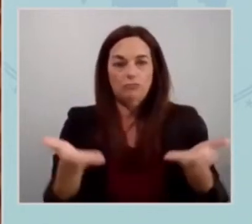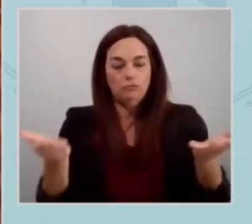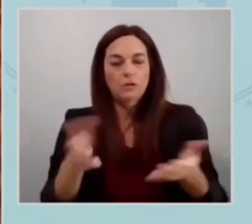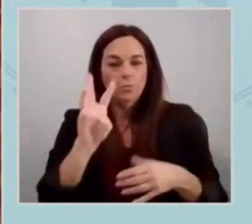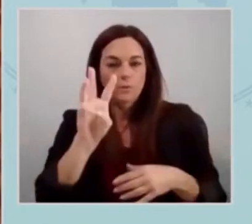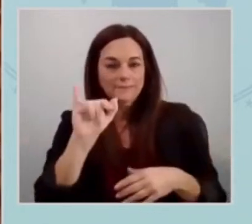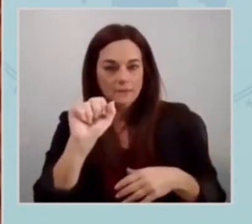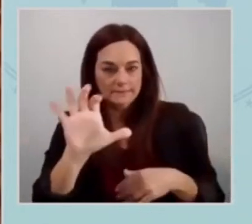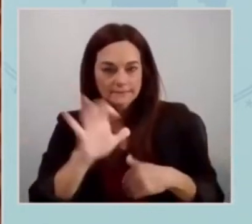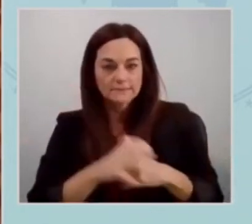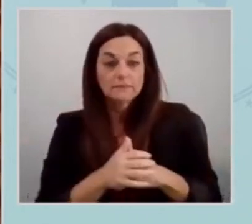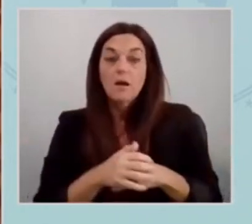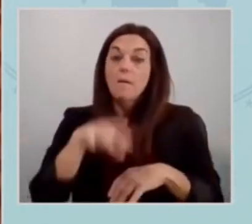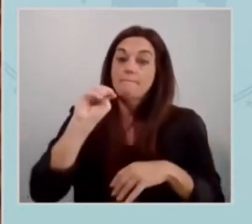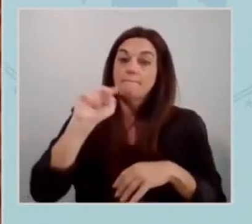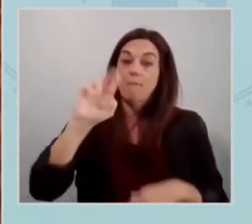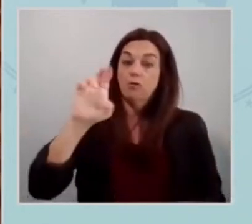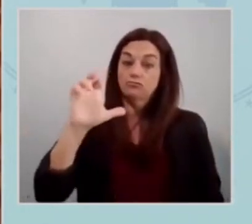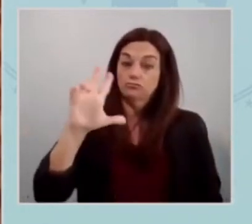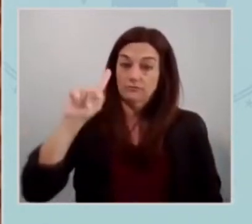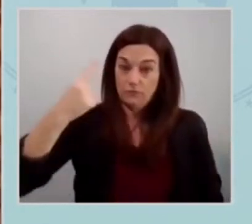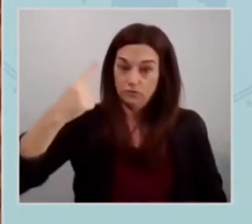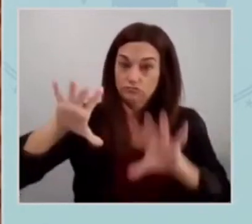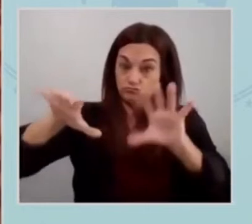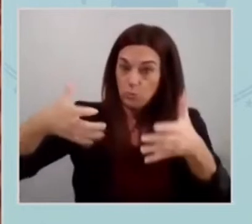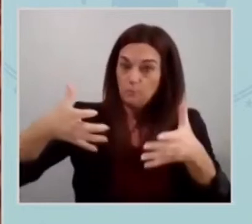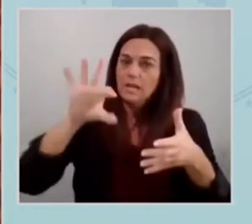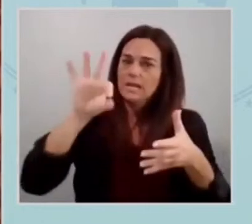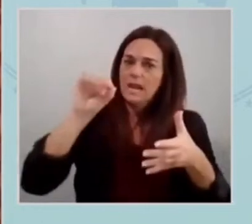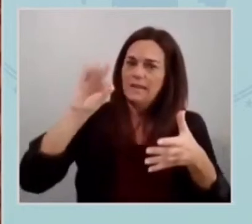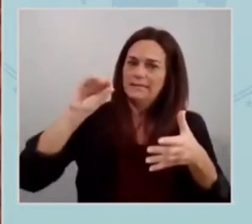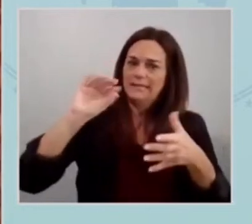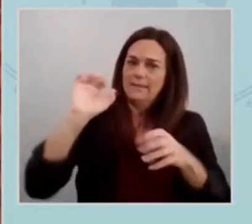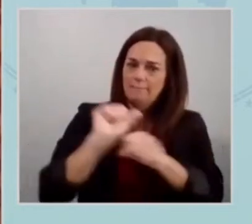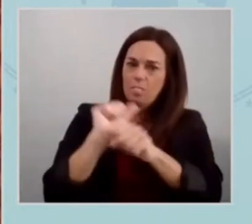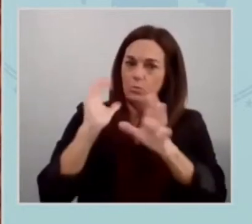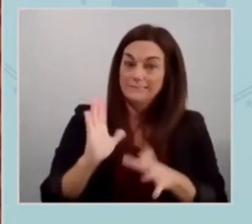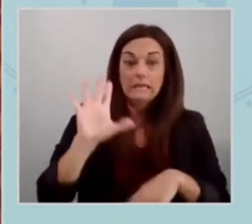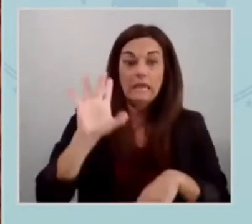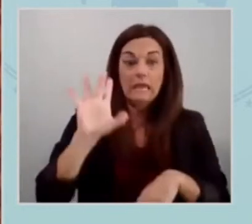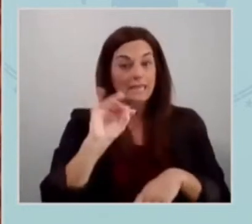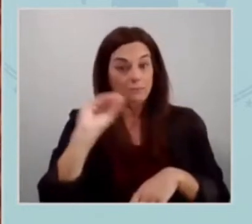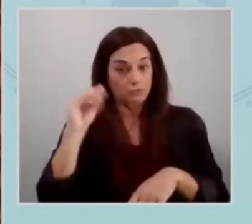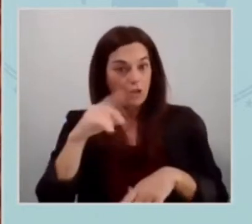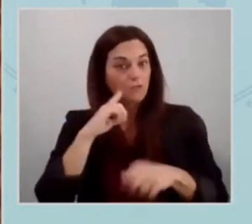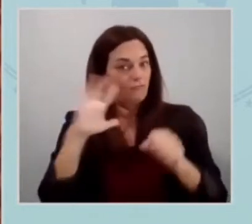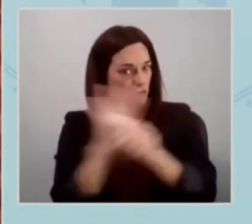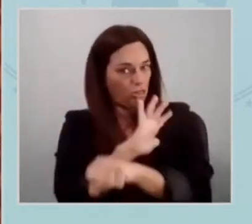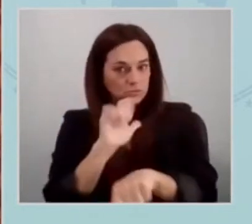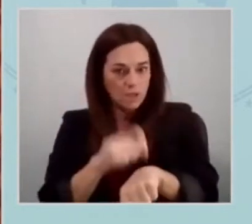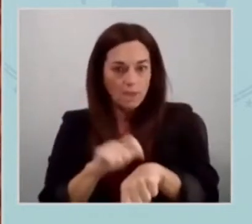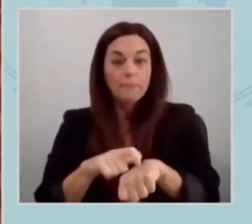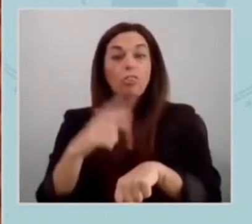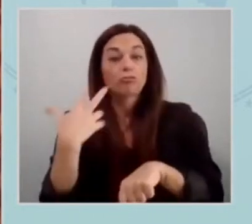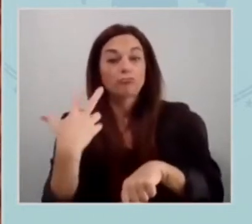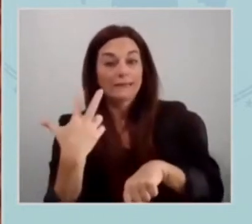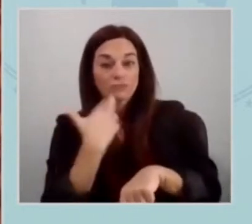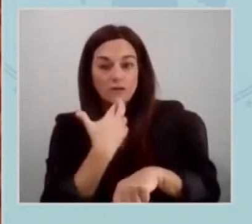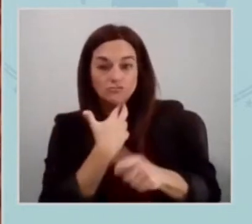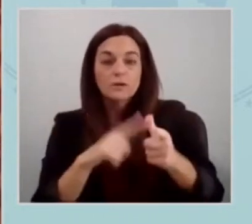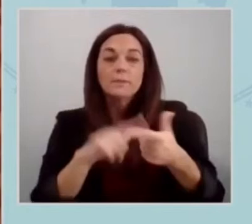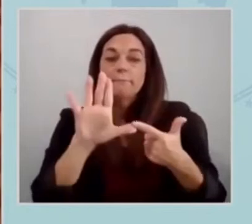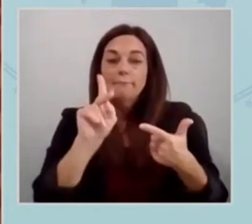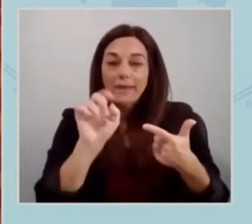JVR Hospitality Group here in Milwaukee, Wisconsin. On March 1st, our group consisted of 90 plus employees,